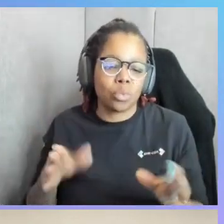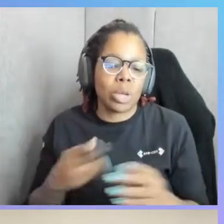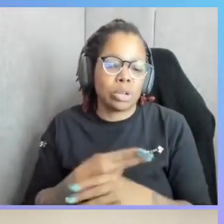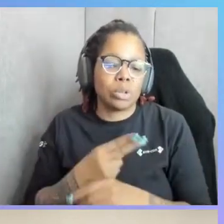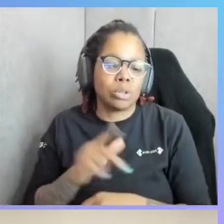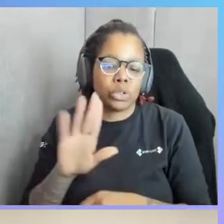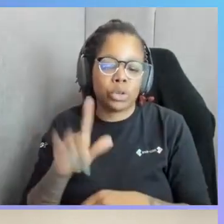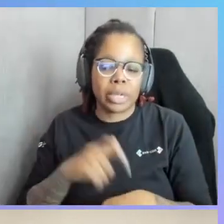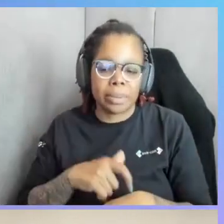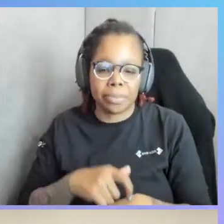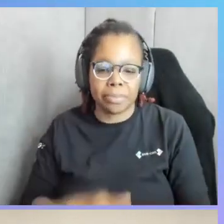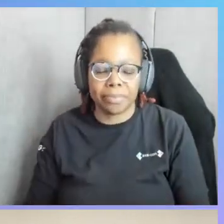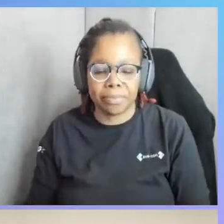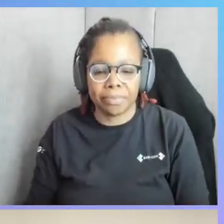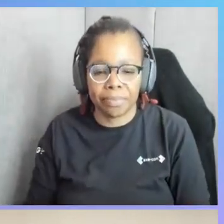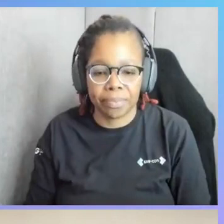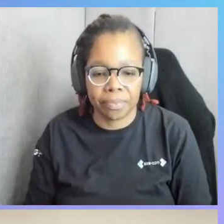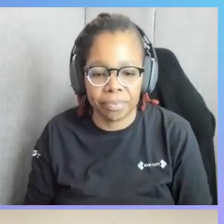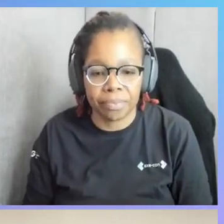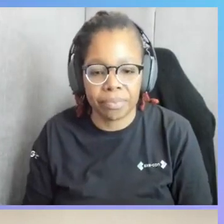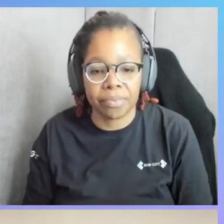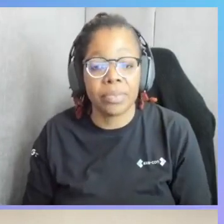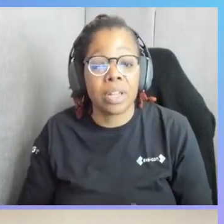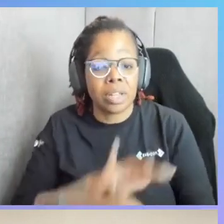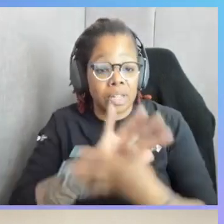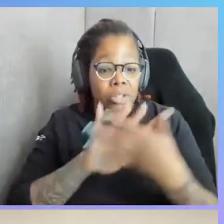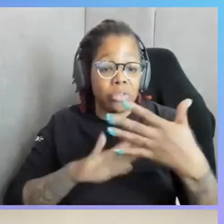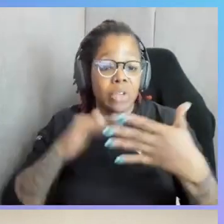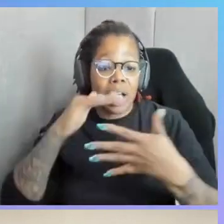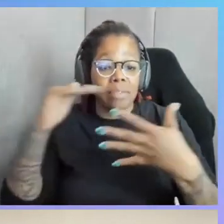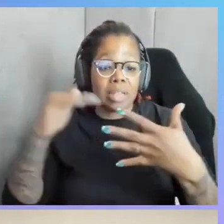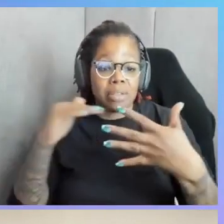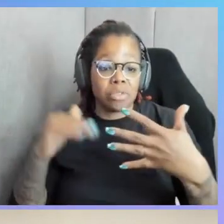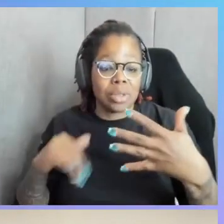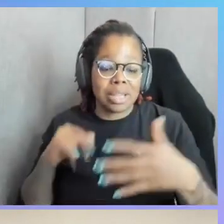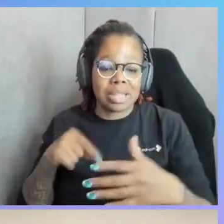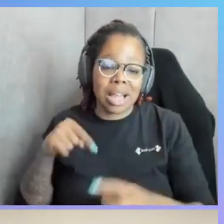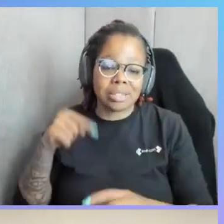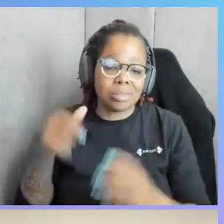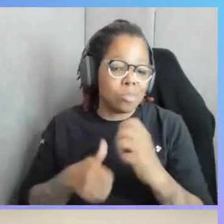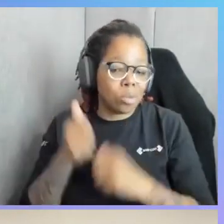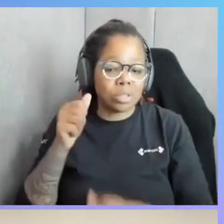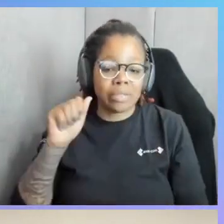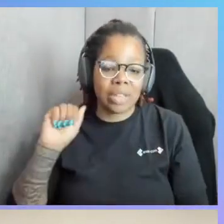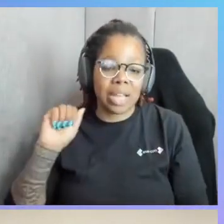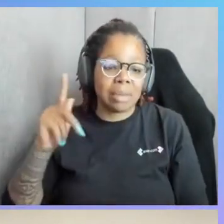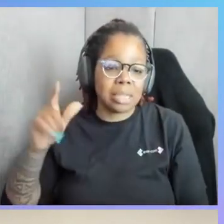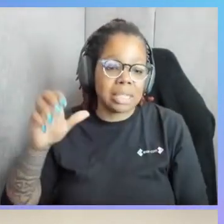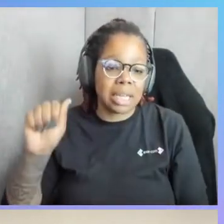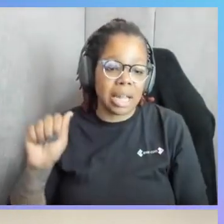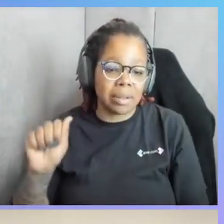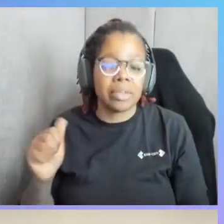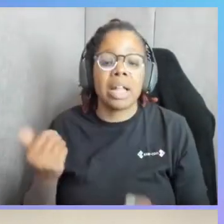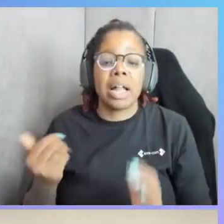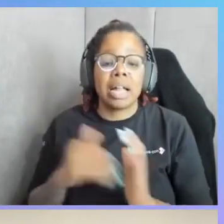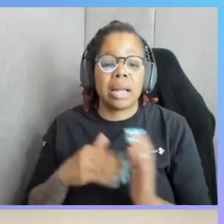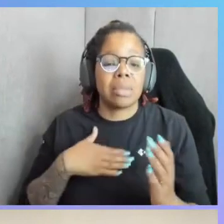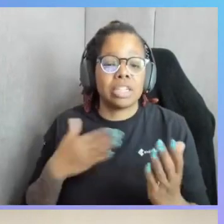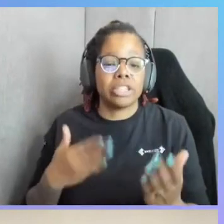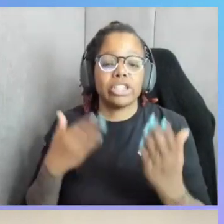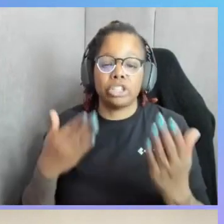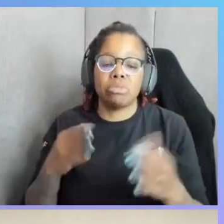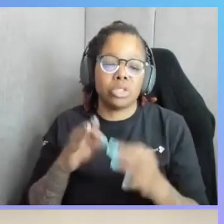right, so those 5 levels make up the meat of the APCA. And again, my suggestions are